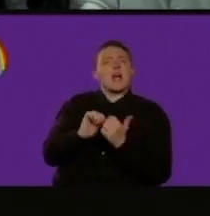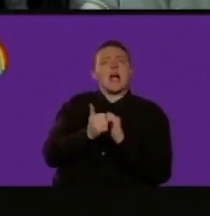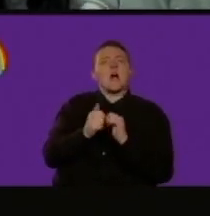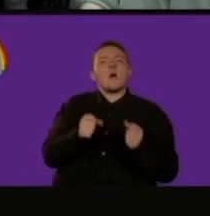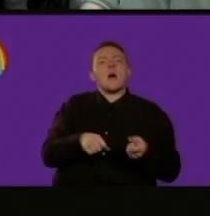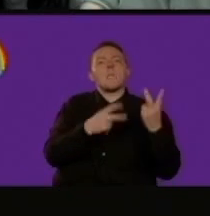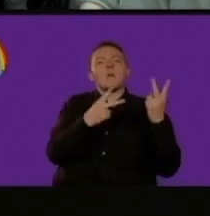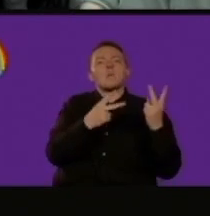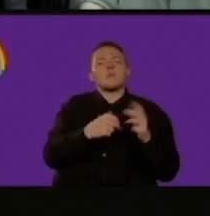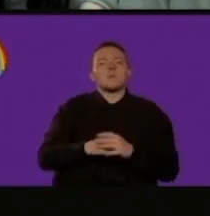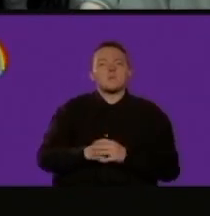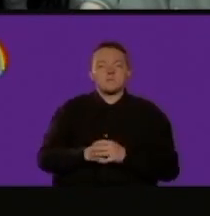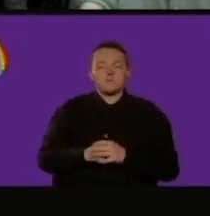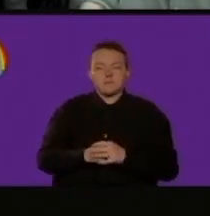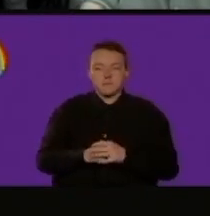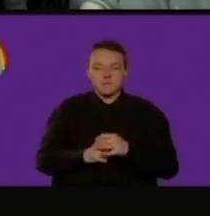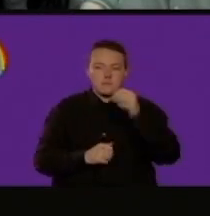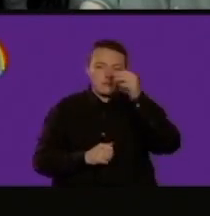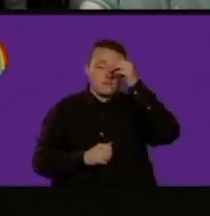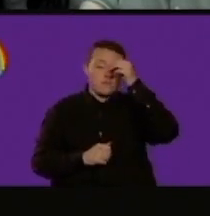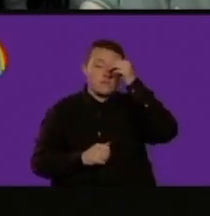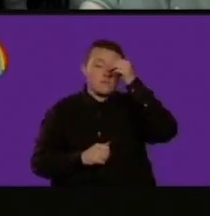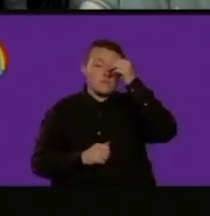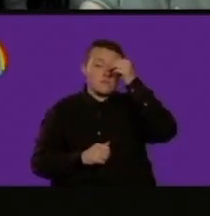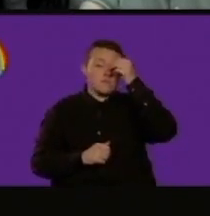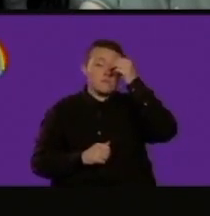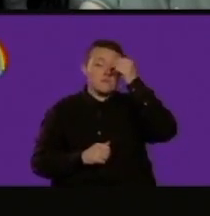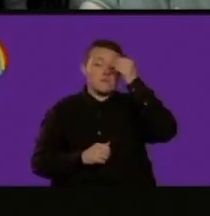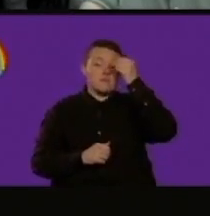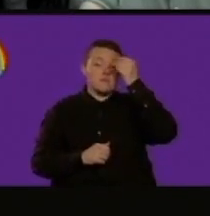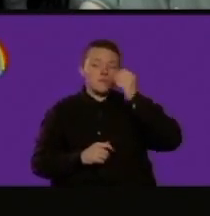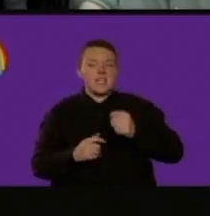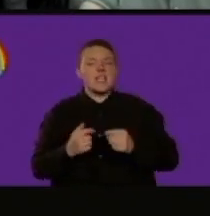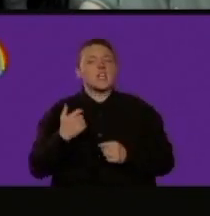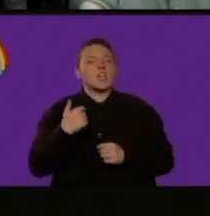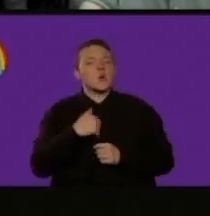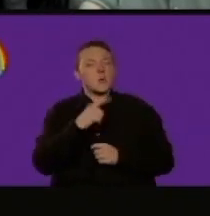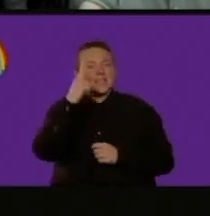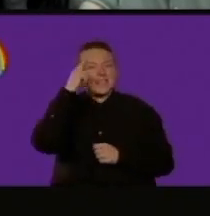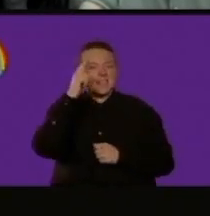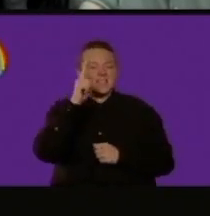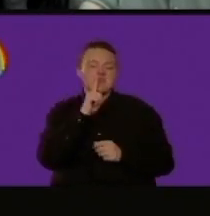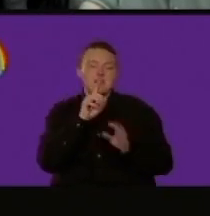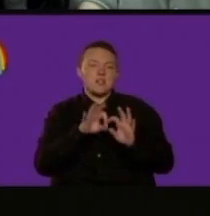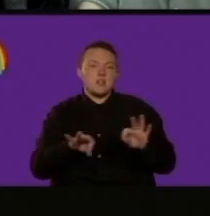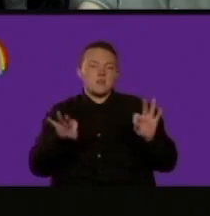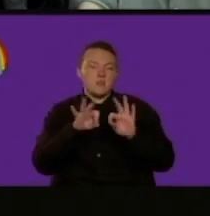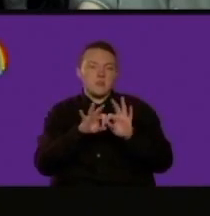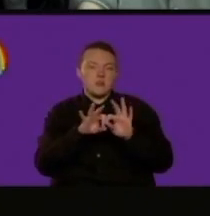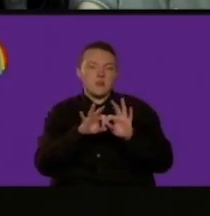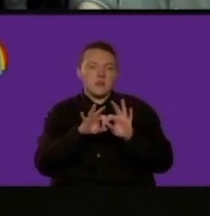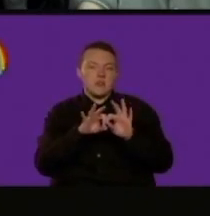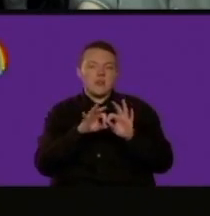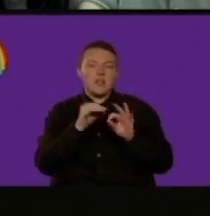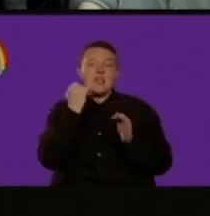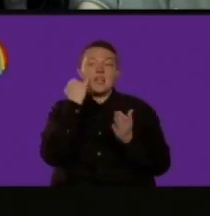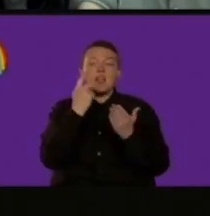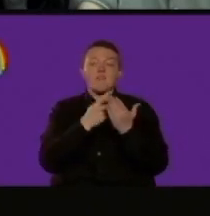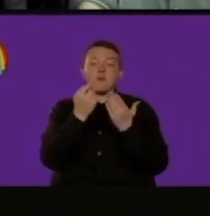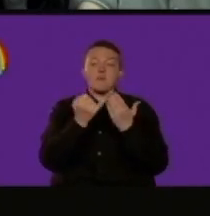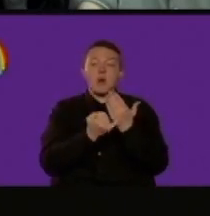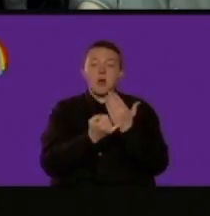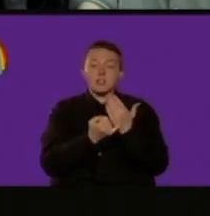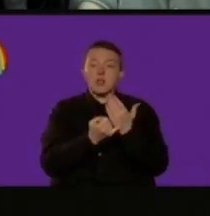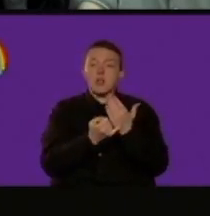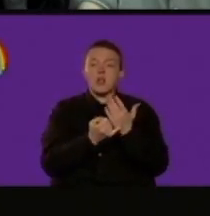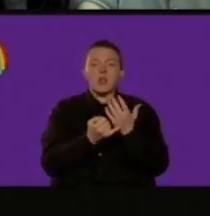going to the gallery, we can go directly to upload the pictures. Things that are easy, that the